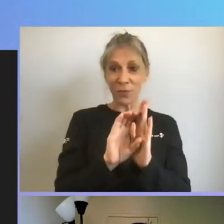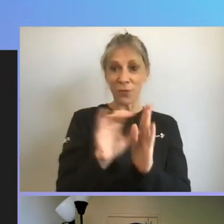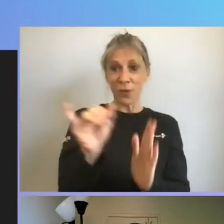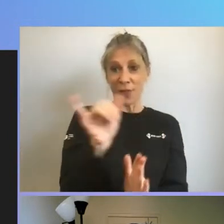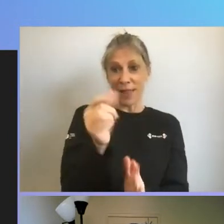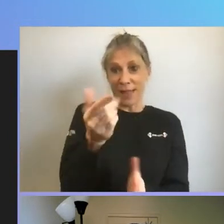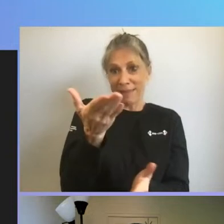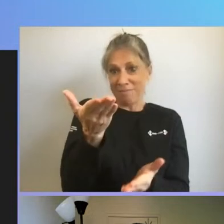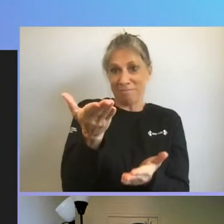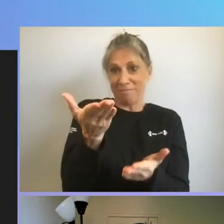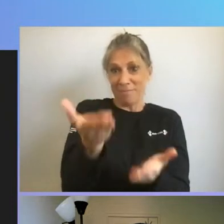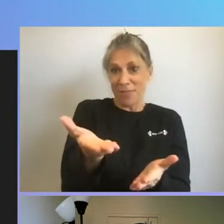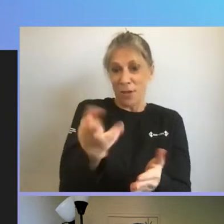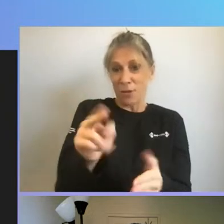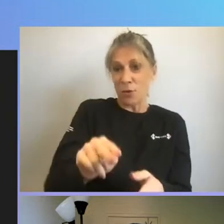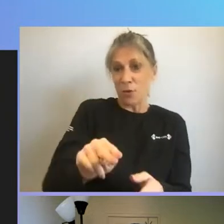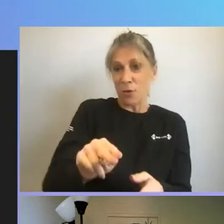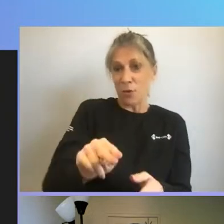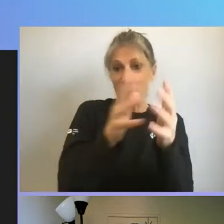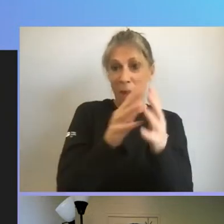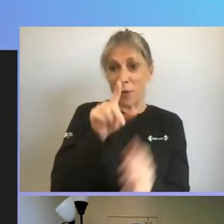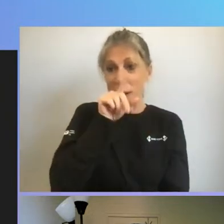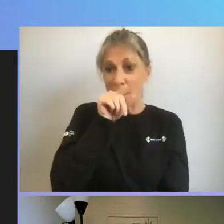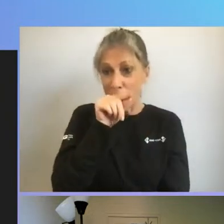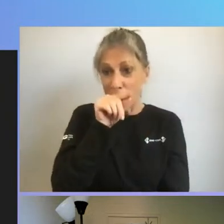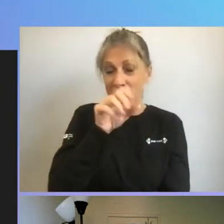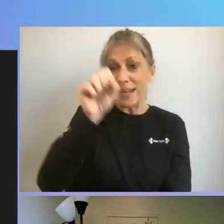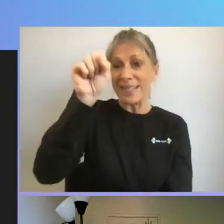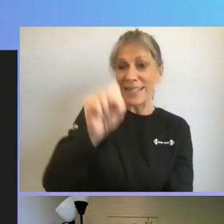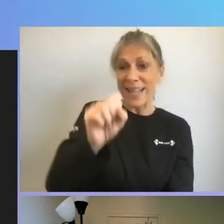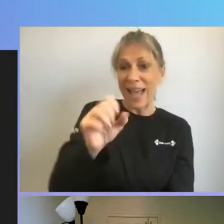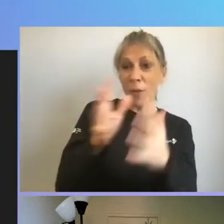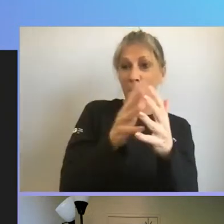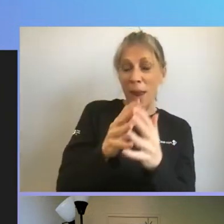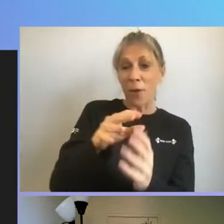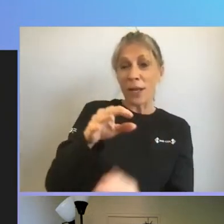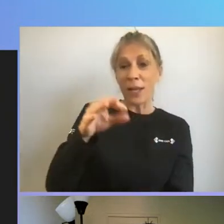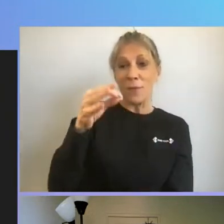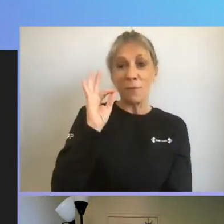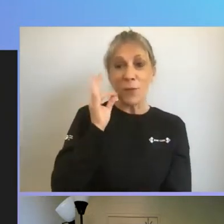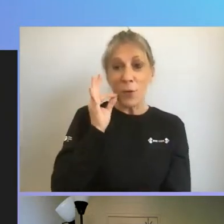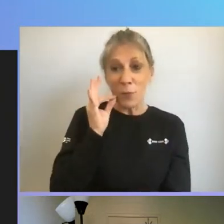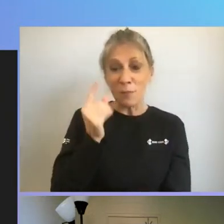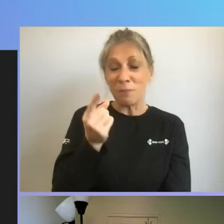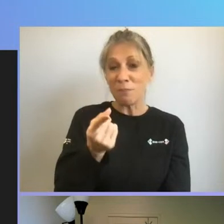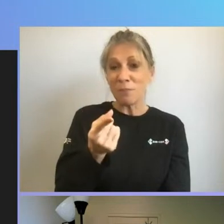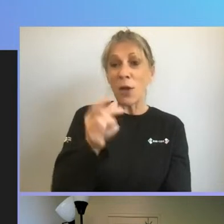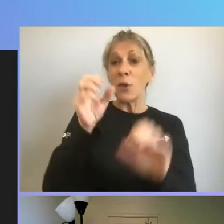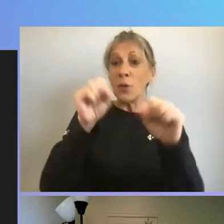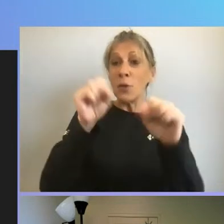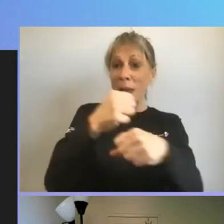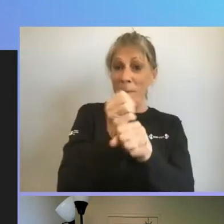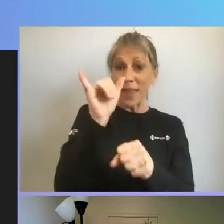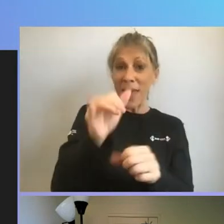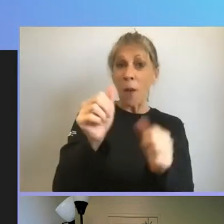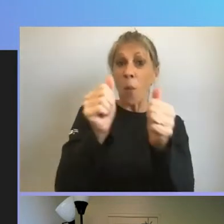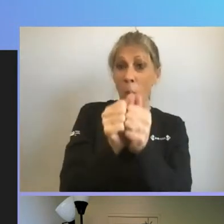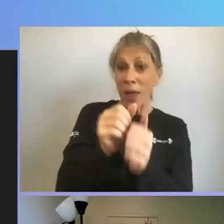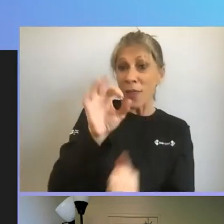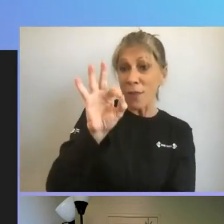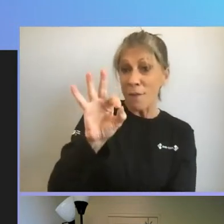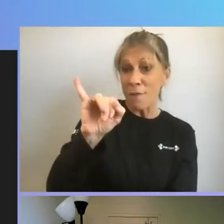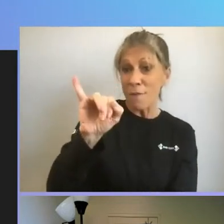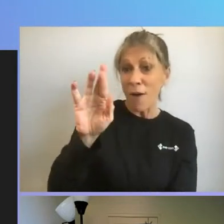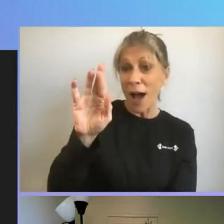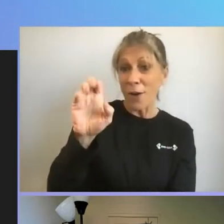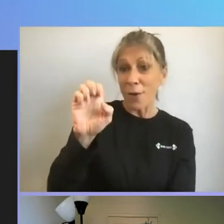this North American bird and this South American fruit. You can create that all with Firefly, and you can do that in